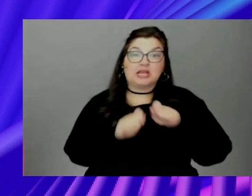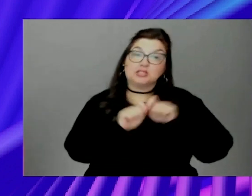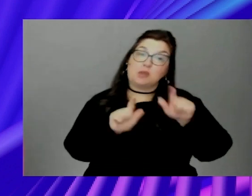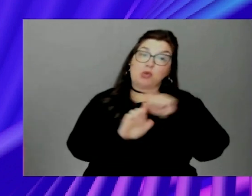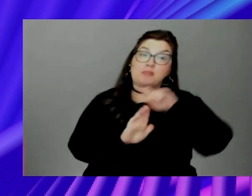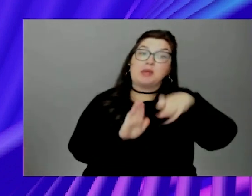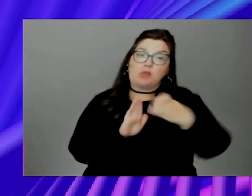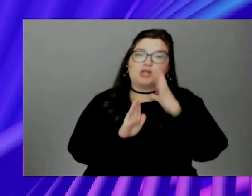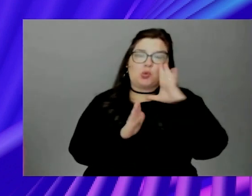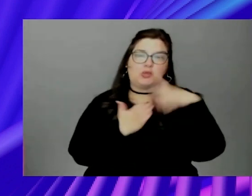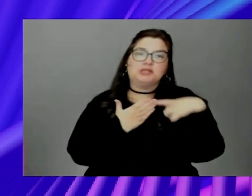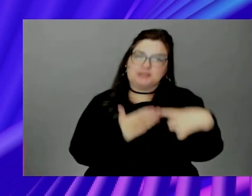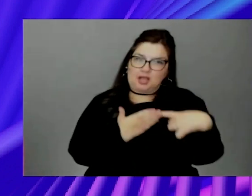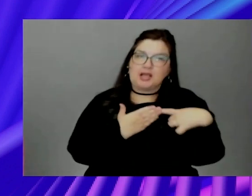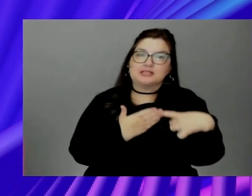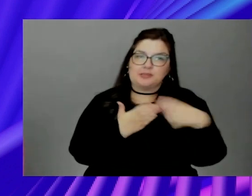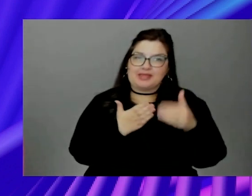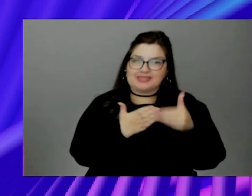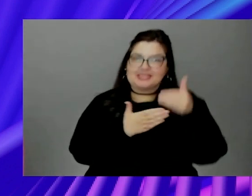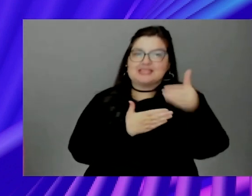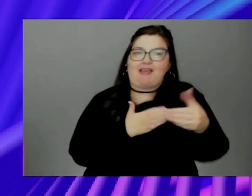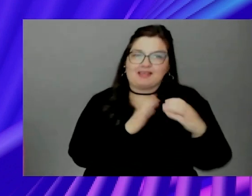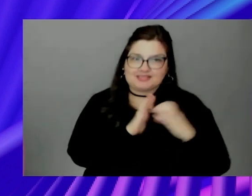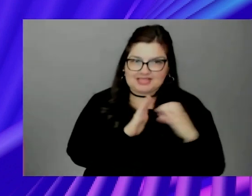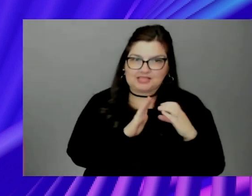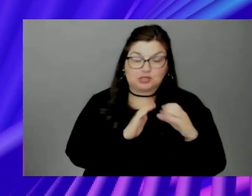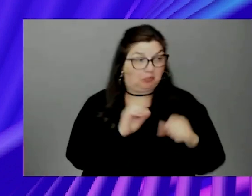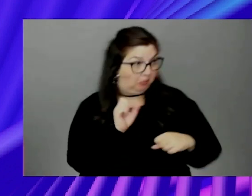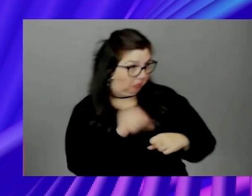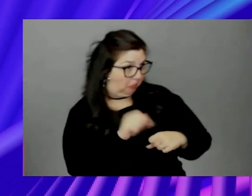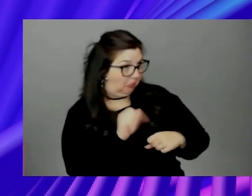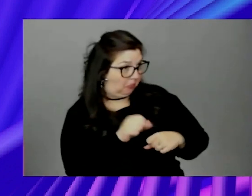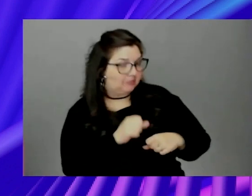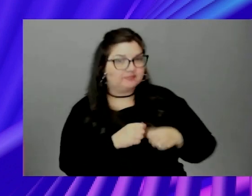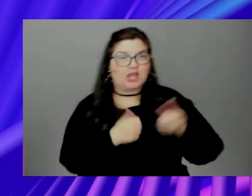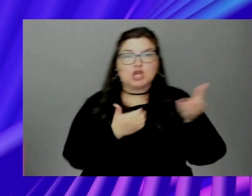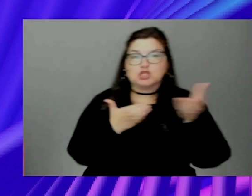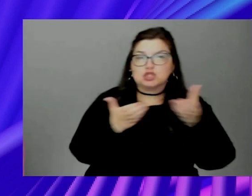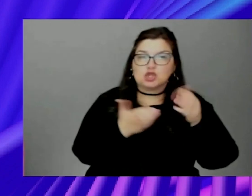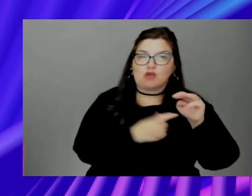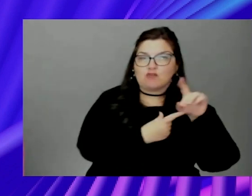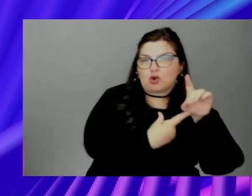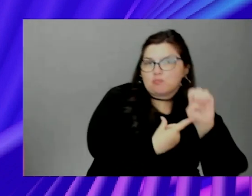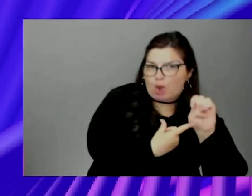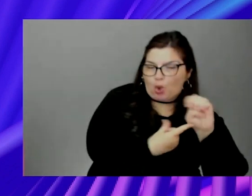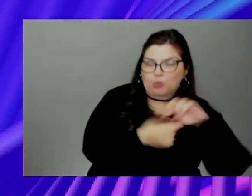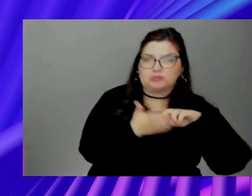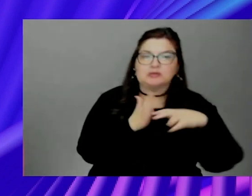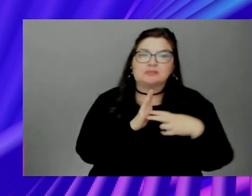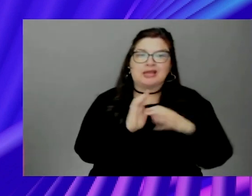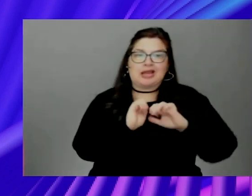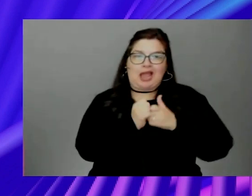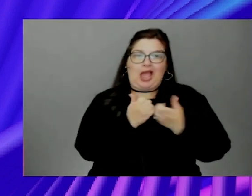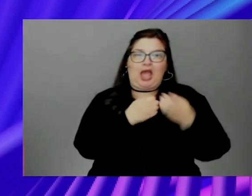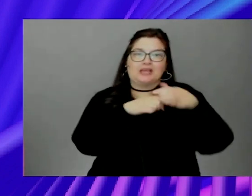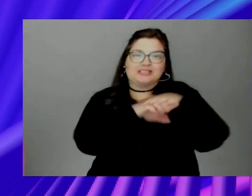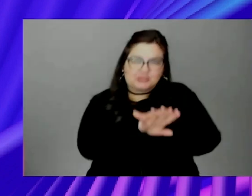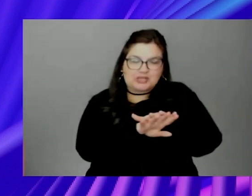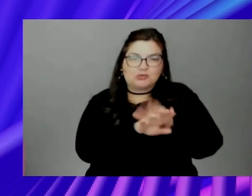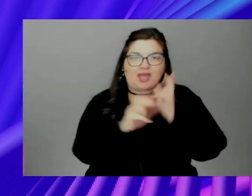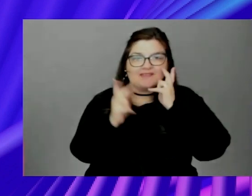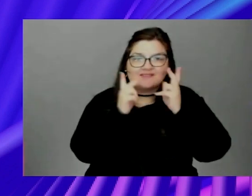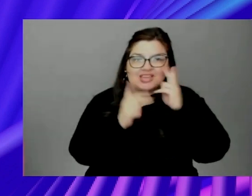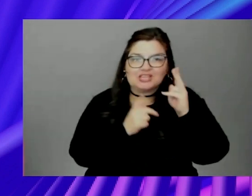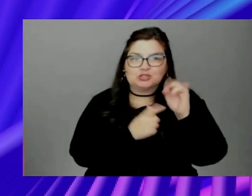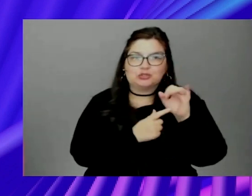about in the next section. Mm-hmm. And server mode, which is really how we do the integrations with Visual Studio. This is a really